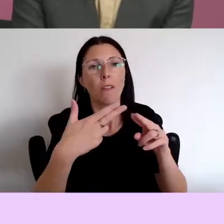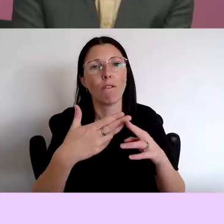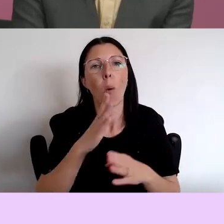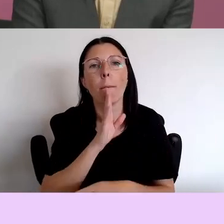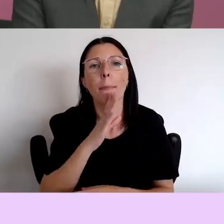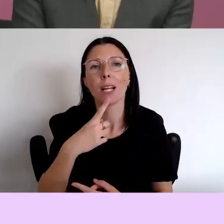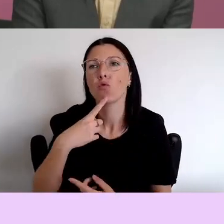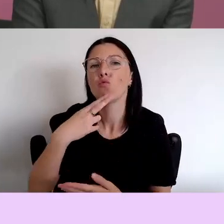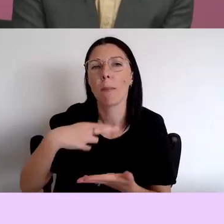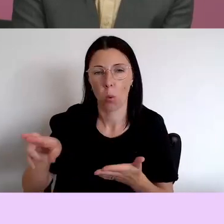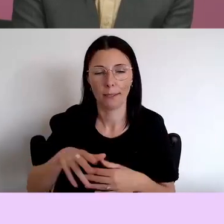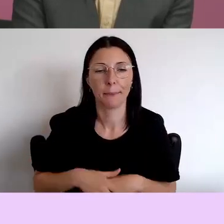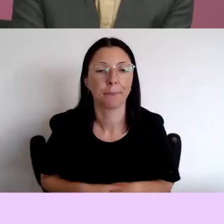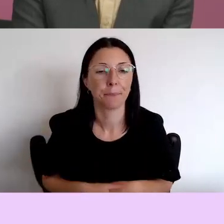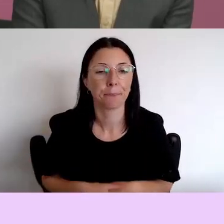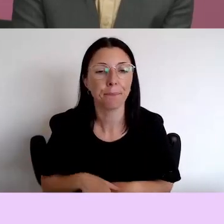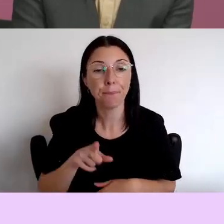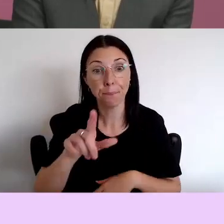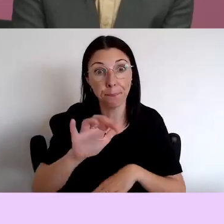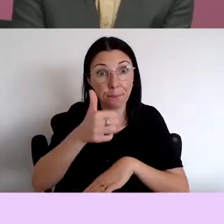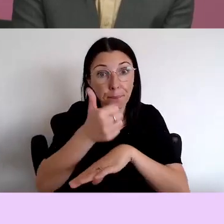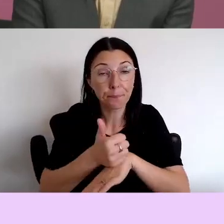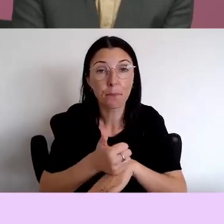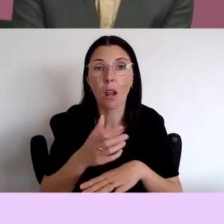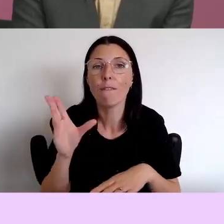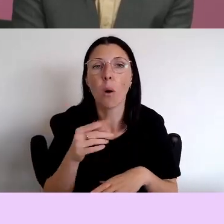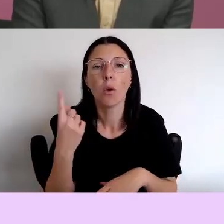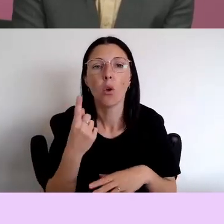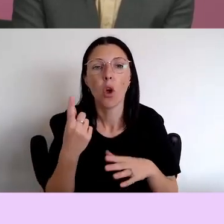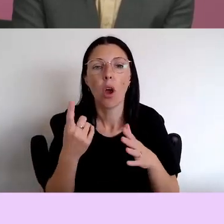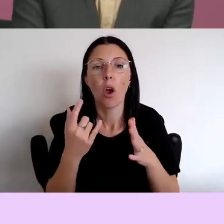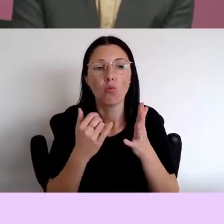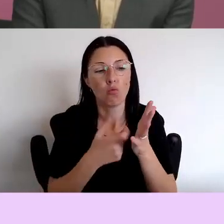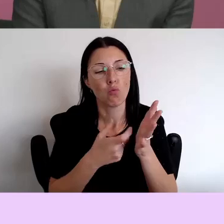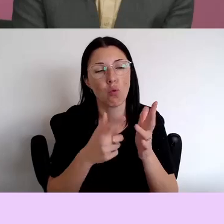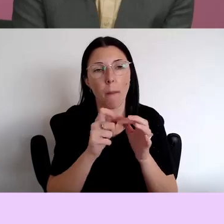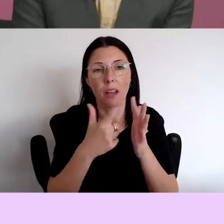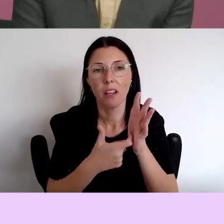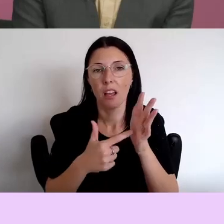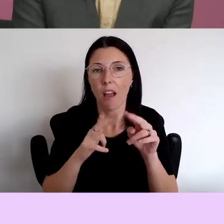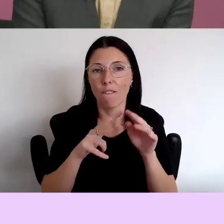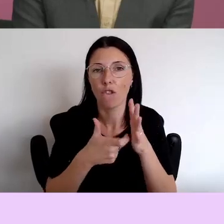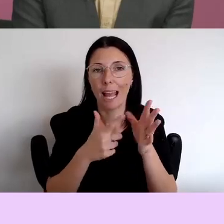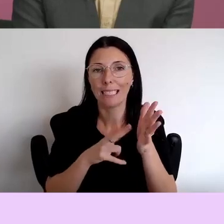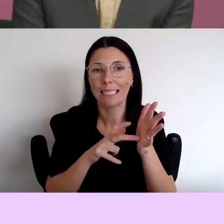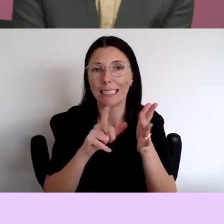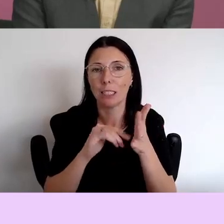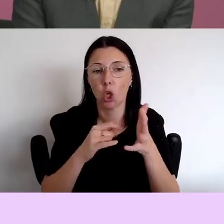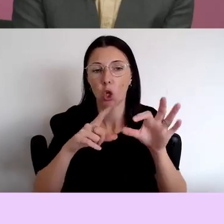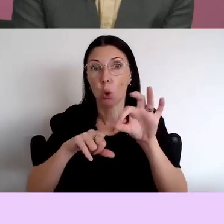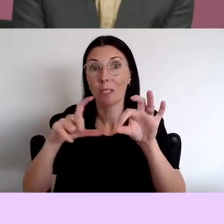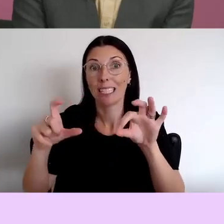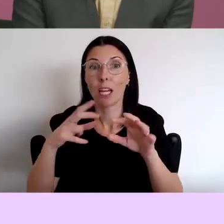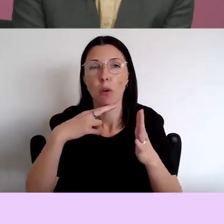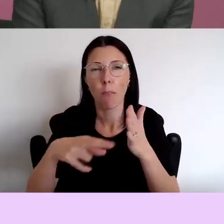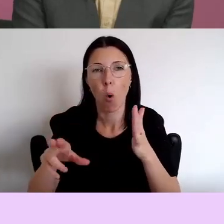This initiative was born out of Sir Robert Francis QC's 2015 Freedom to Speak Up report, which identified